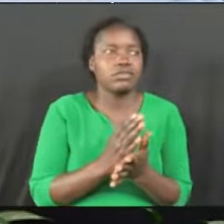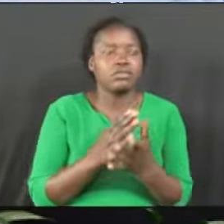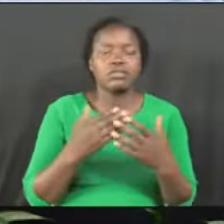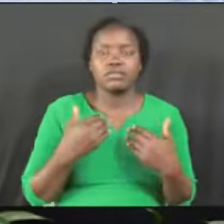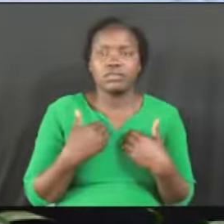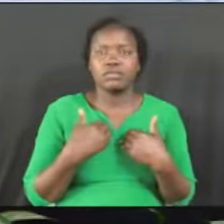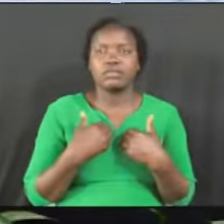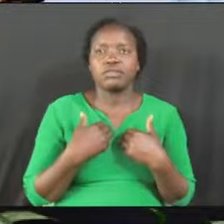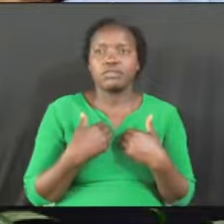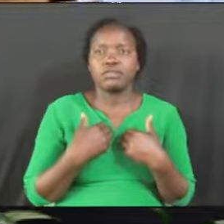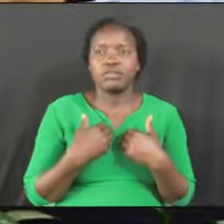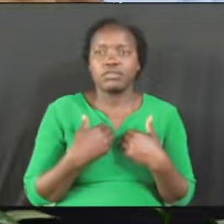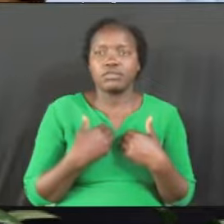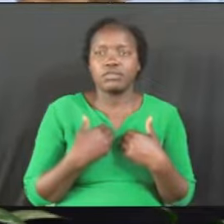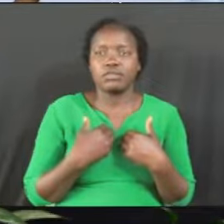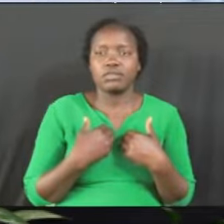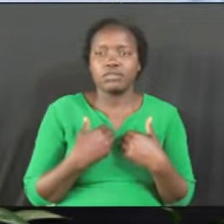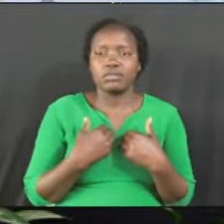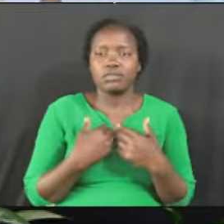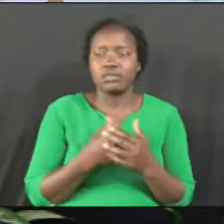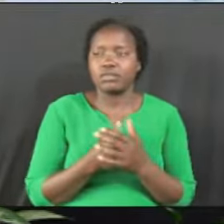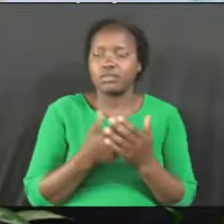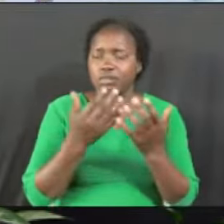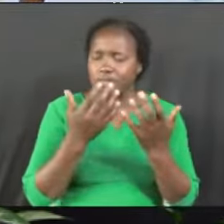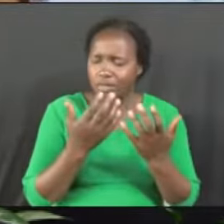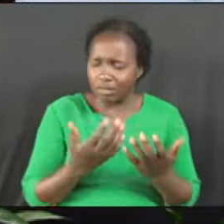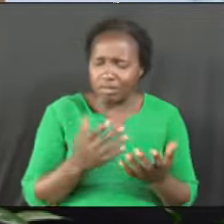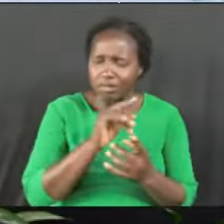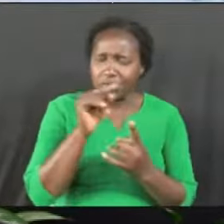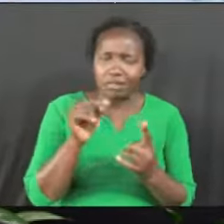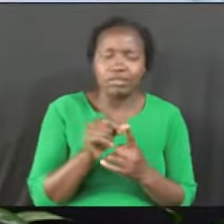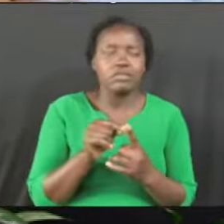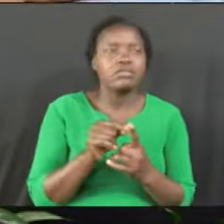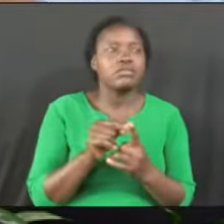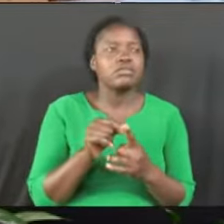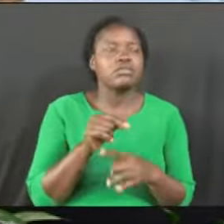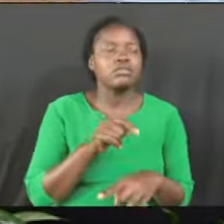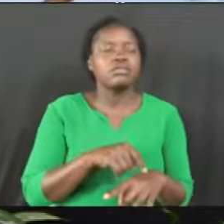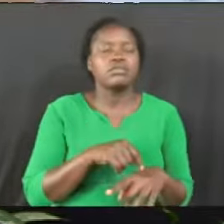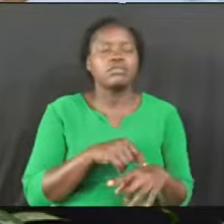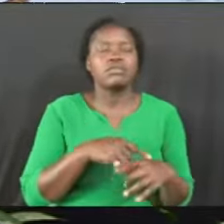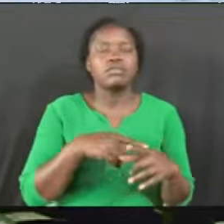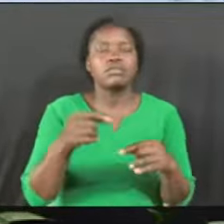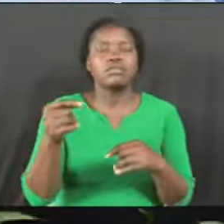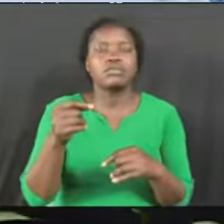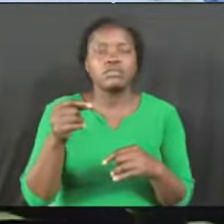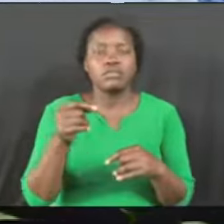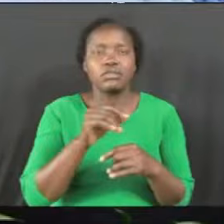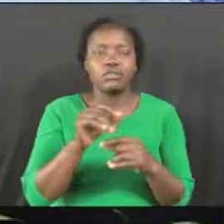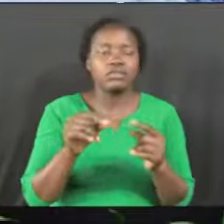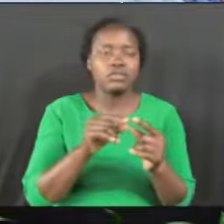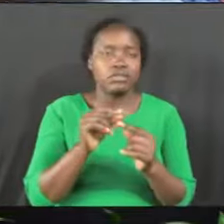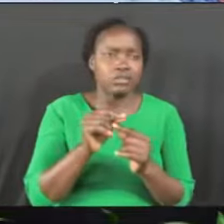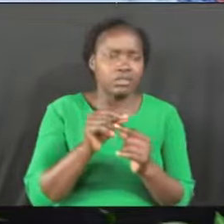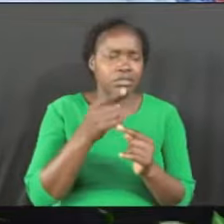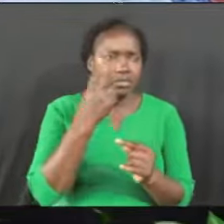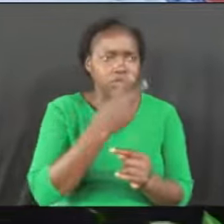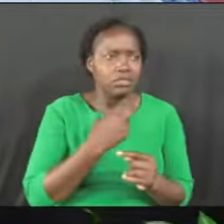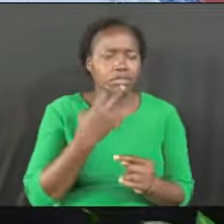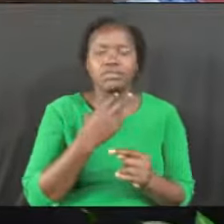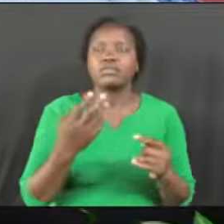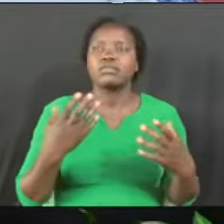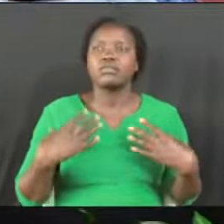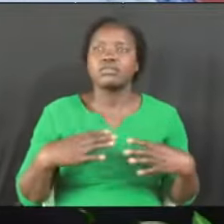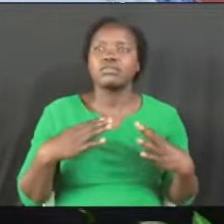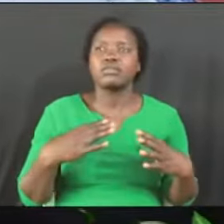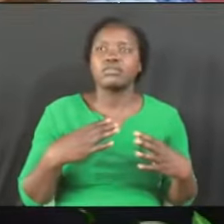possessed this verbal excellence that when he opened his mouth, the people